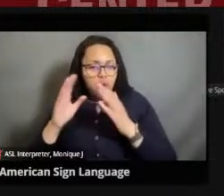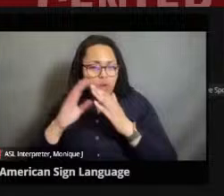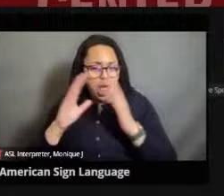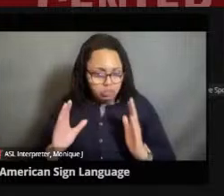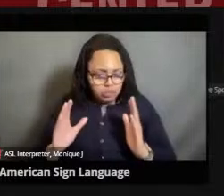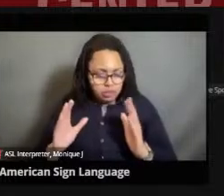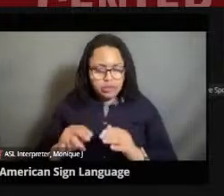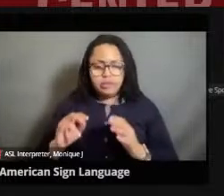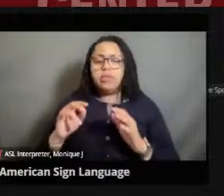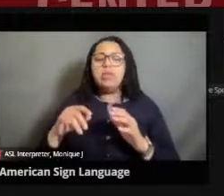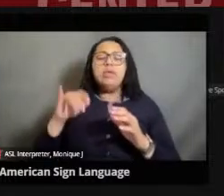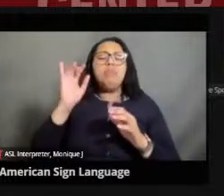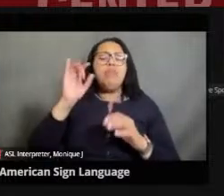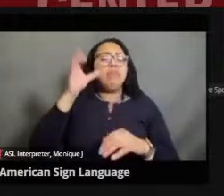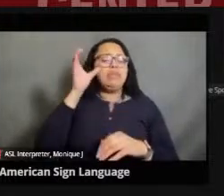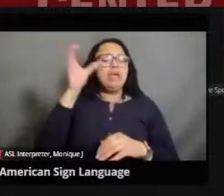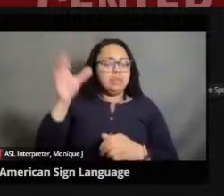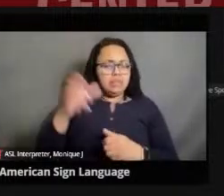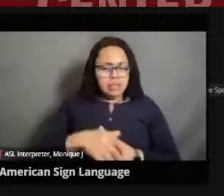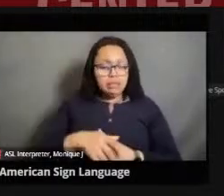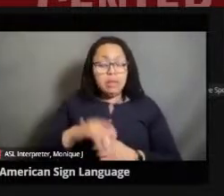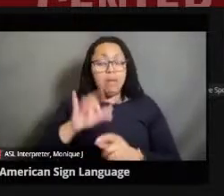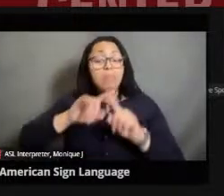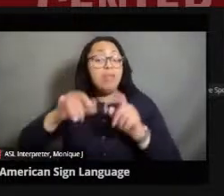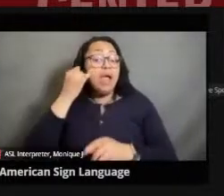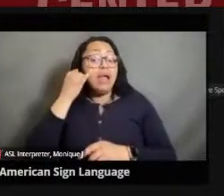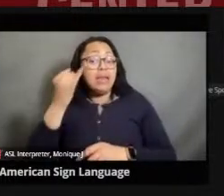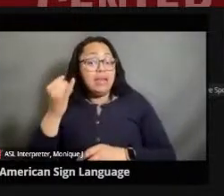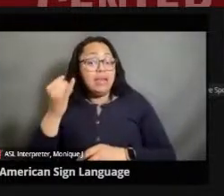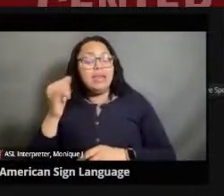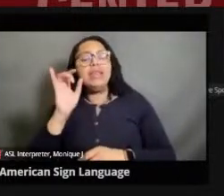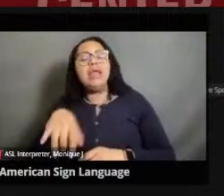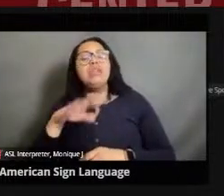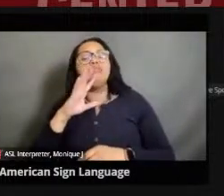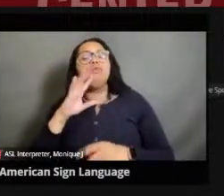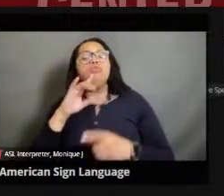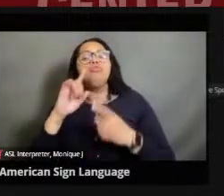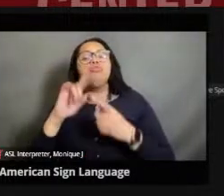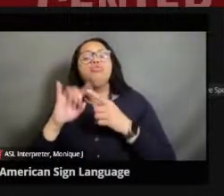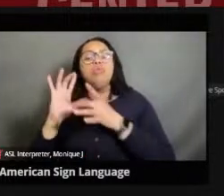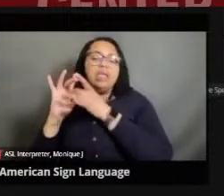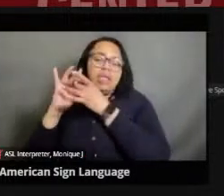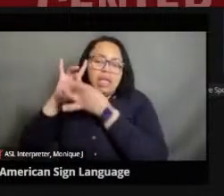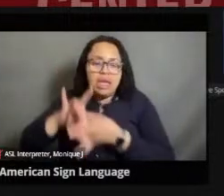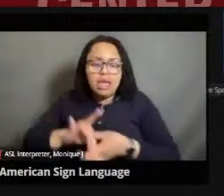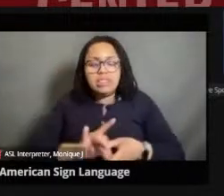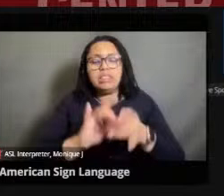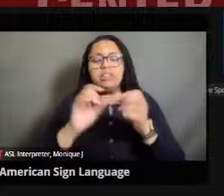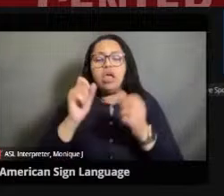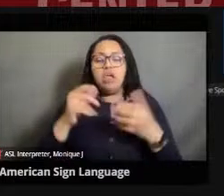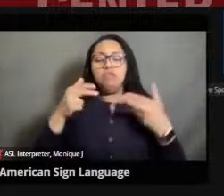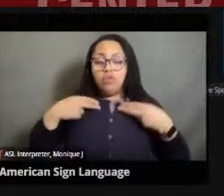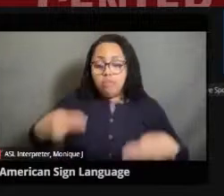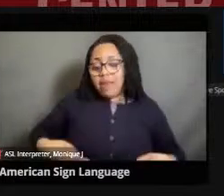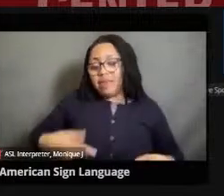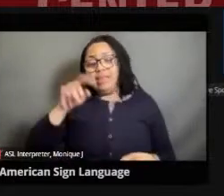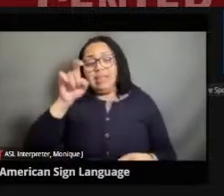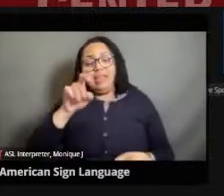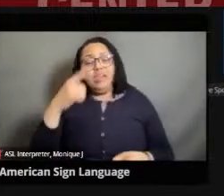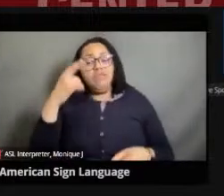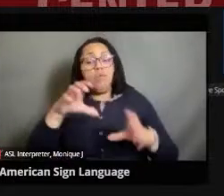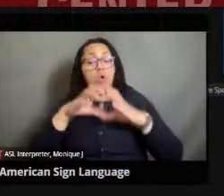concept. And so it's the idea that spoke to the interconnectedness of humanity and the need for